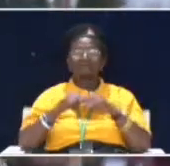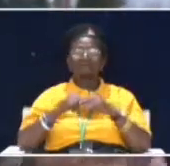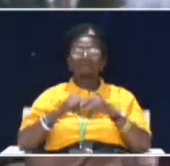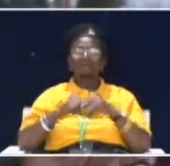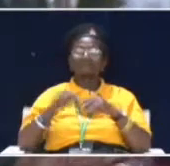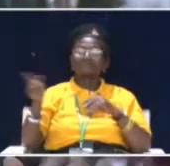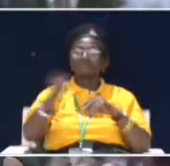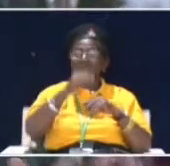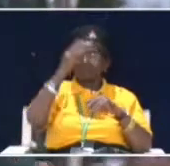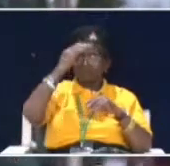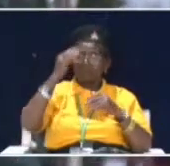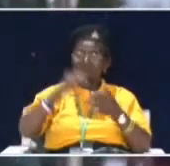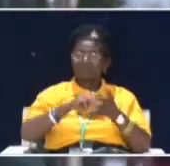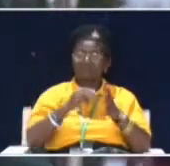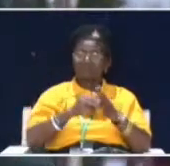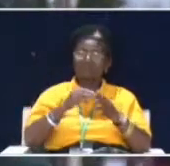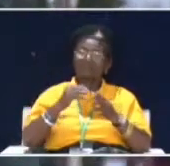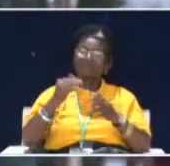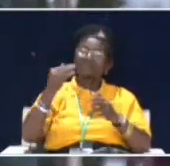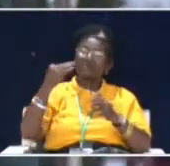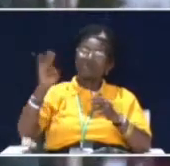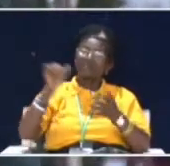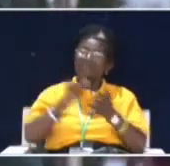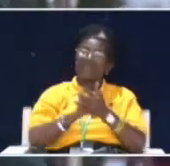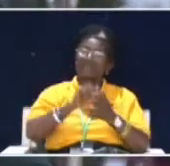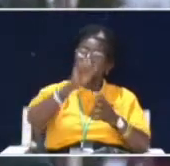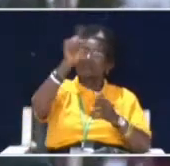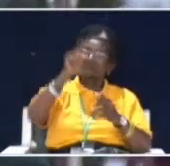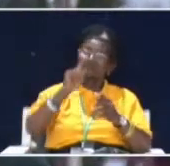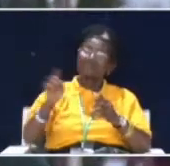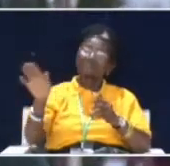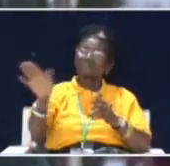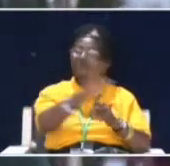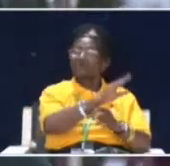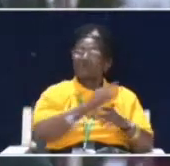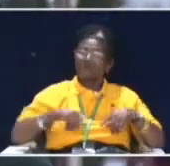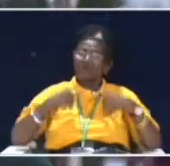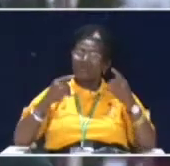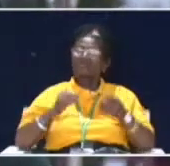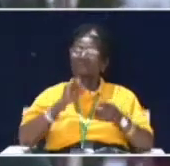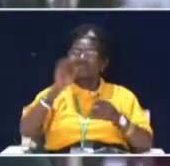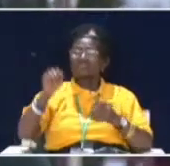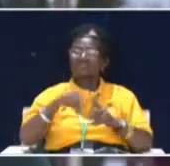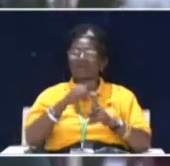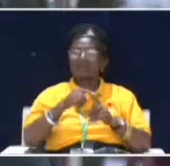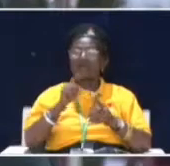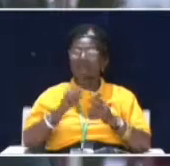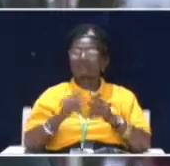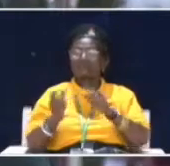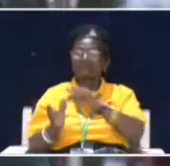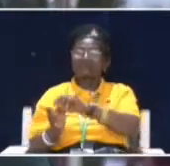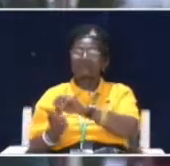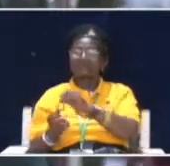You know the meaning of that? E mo tun mo eleyi. Your life is about to take a new turn.